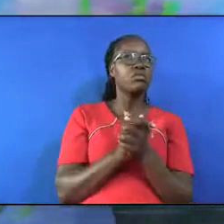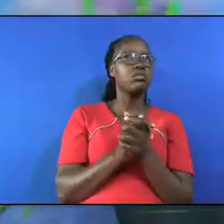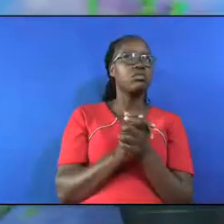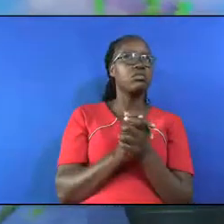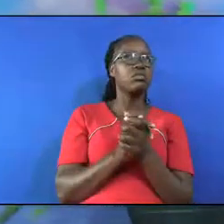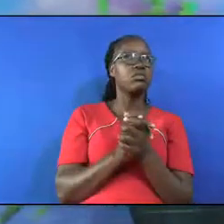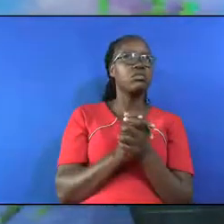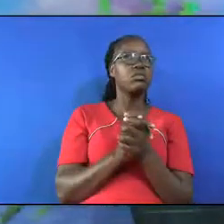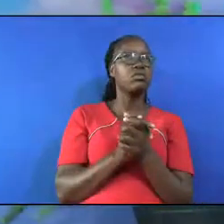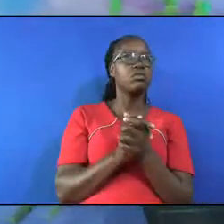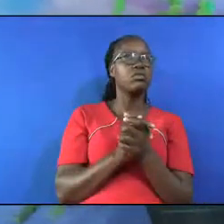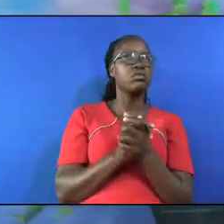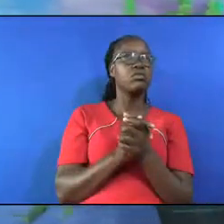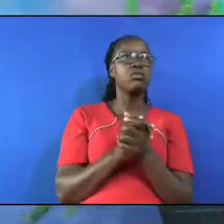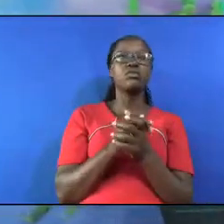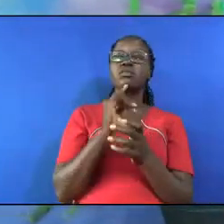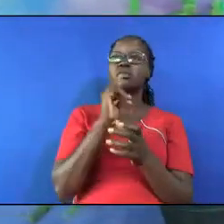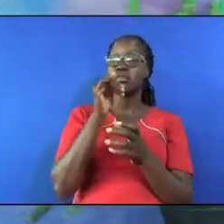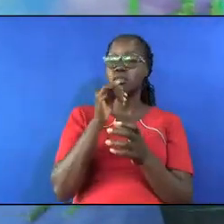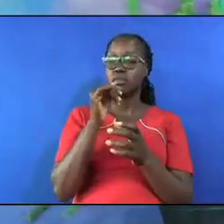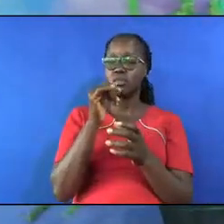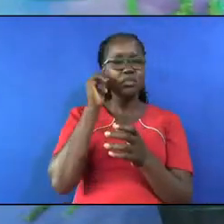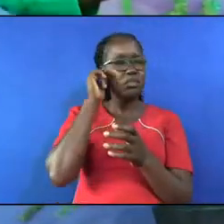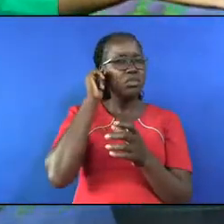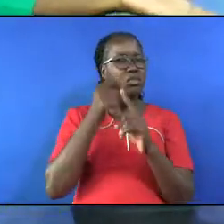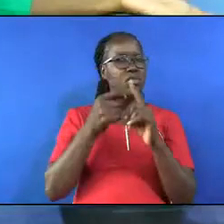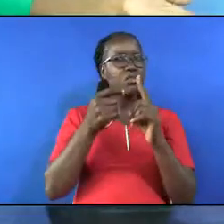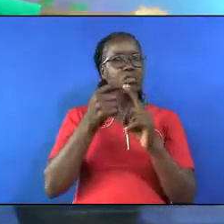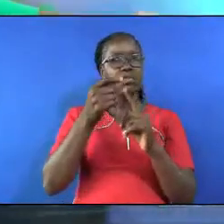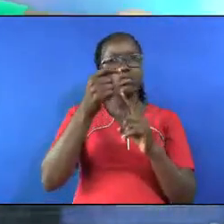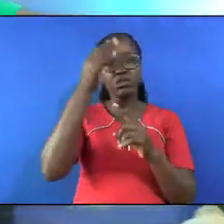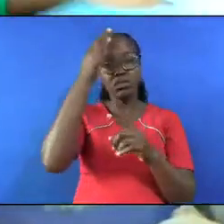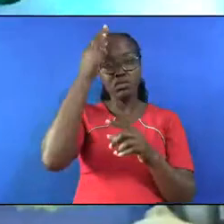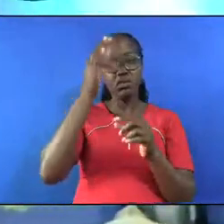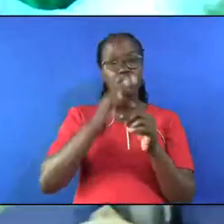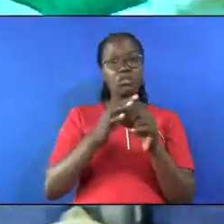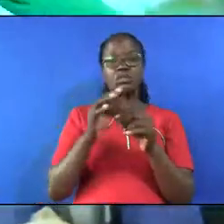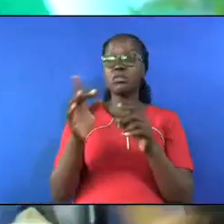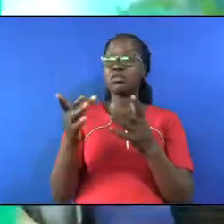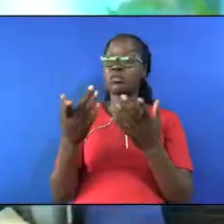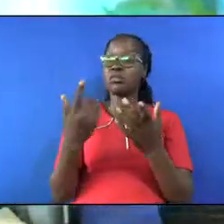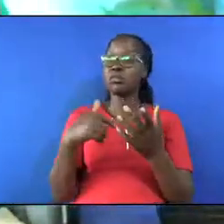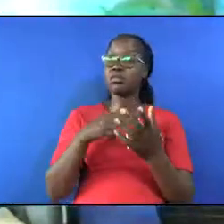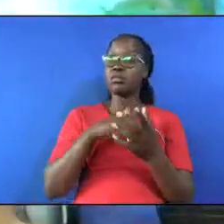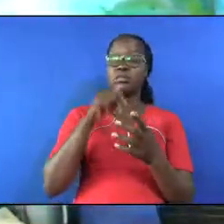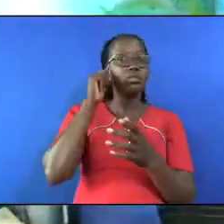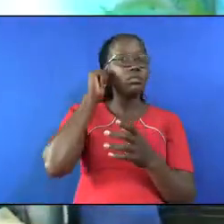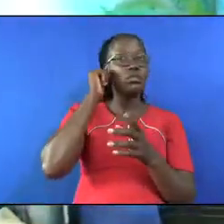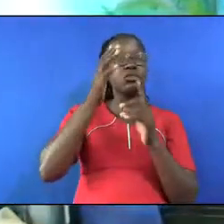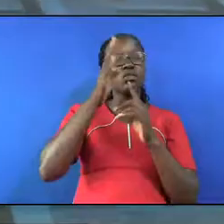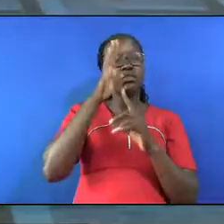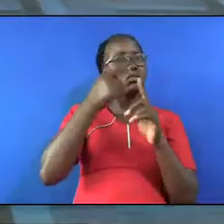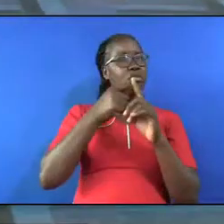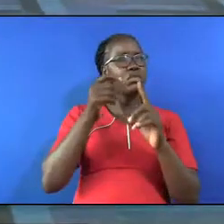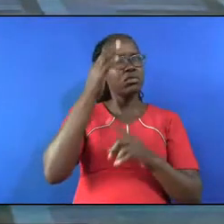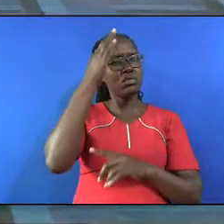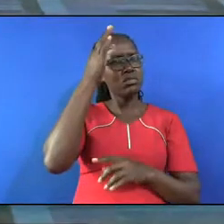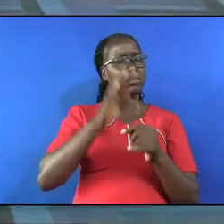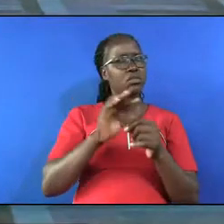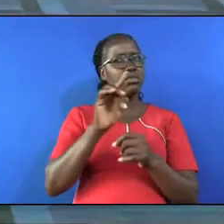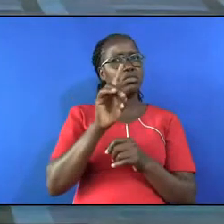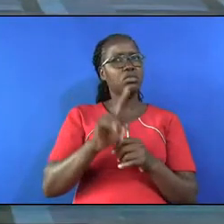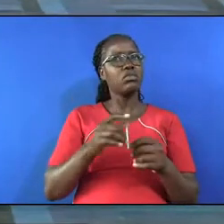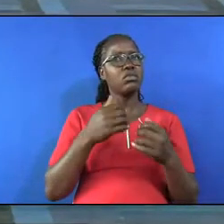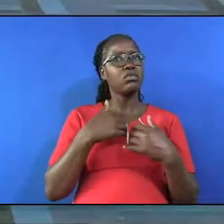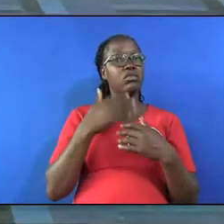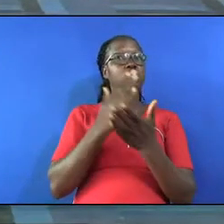both sides obey, but is your obedience out of faith? I'm also talking to us adults. Is our obedience to God out of faith? Do